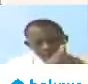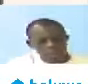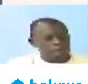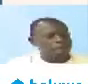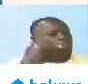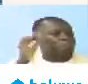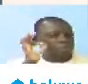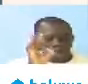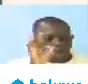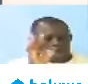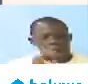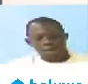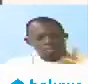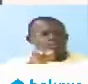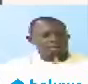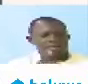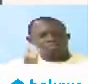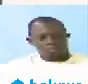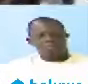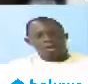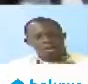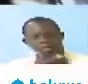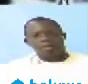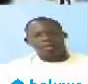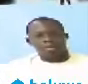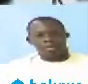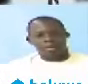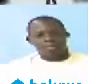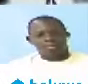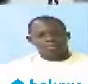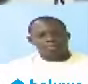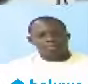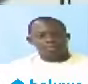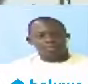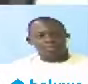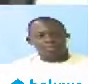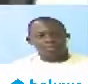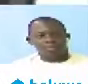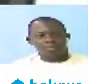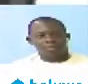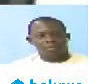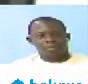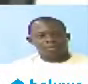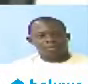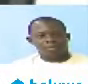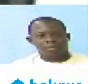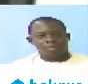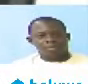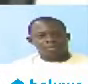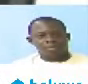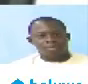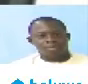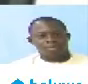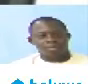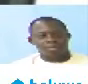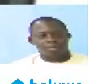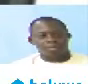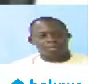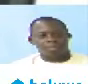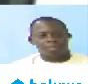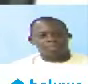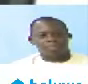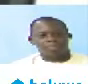Liberia was a nice place. Because je domoro koro kumsa im dama fefe fe domoro koro subol tem fe koto